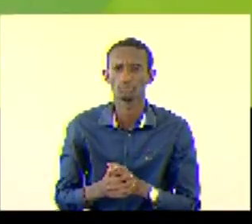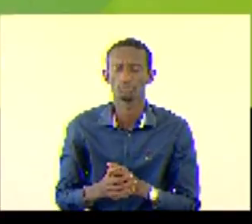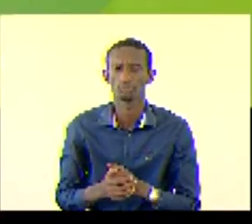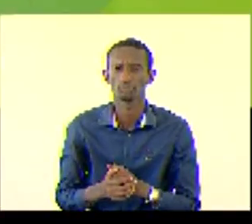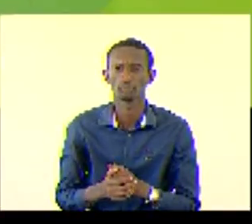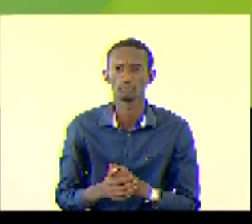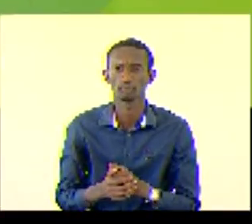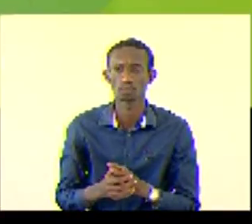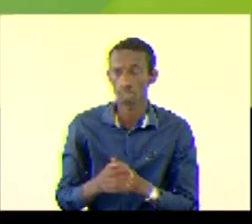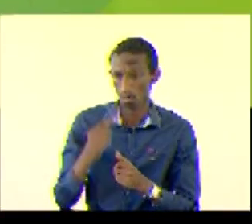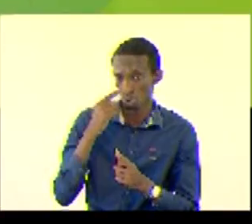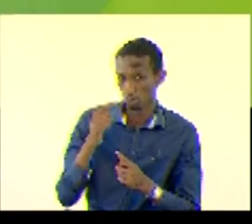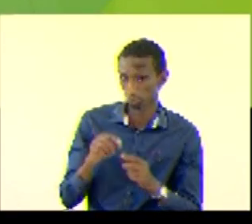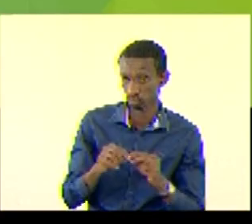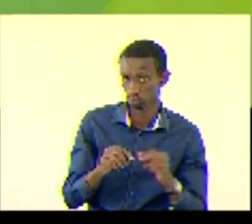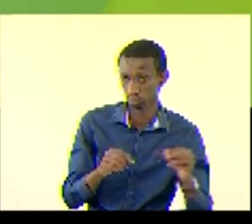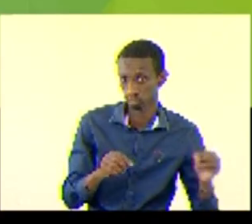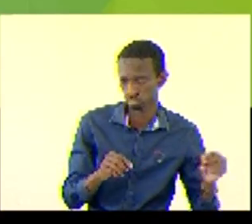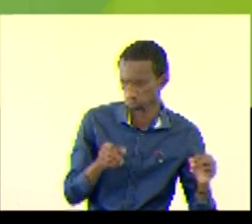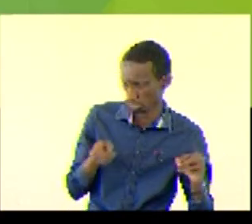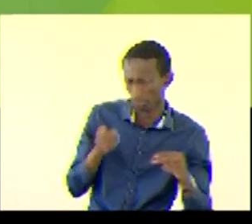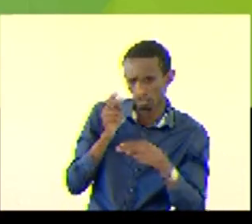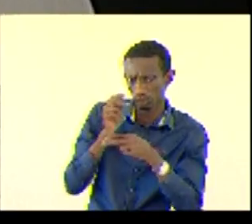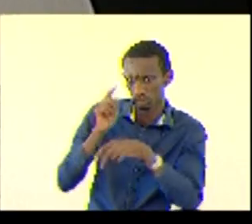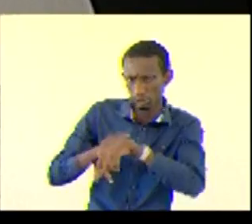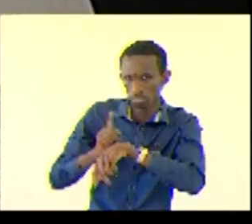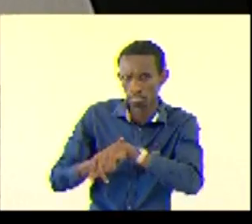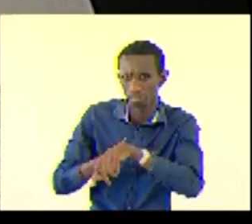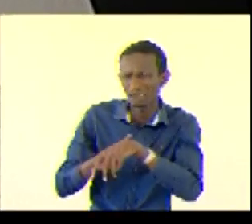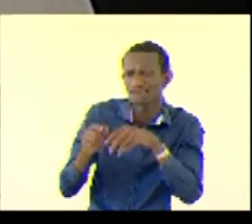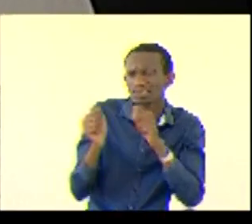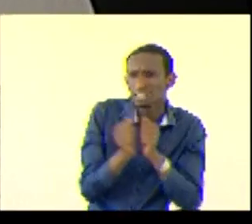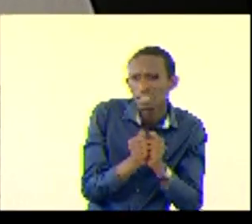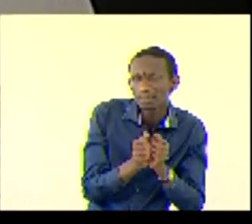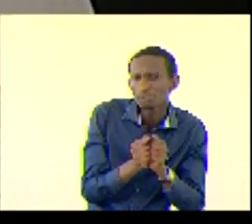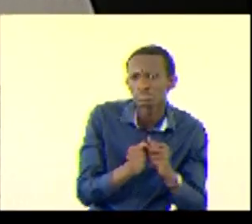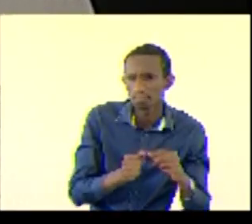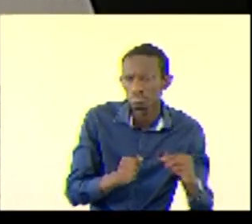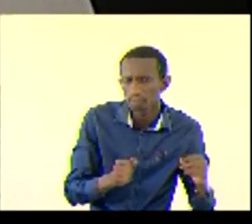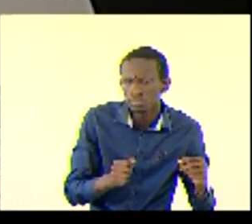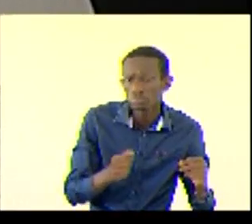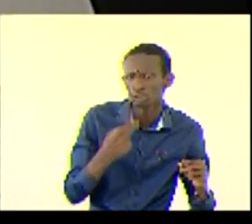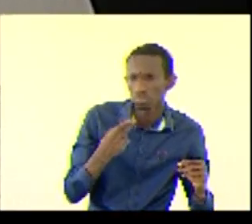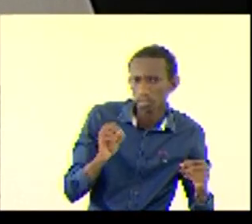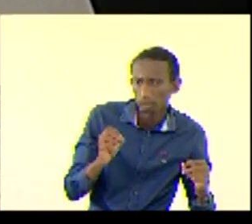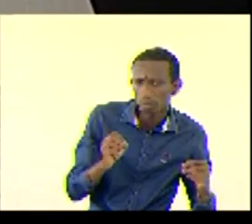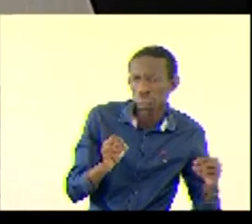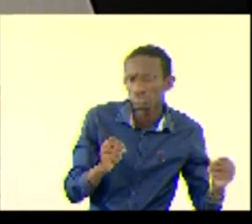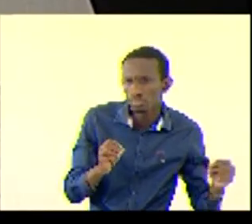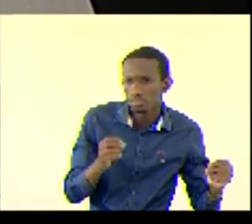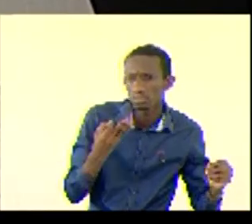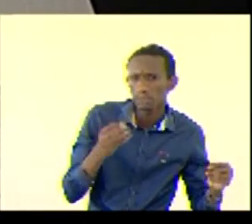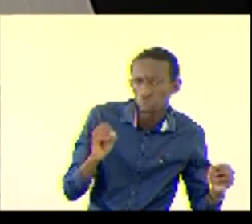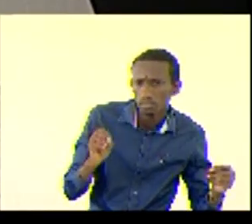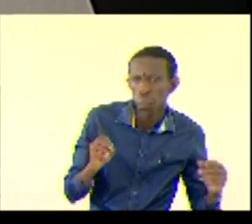there is time here. So we have 10, we have 20, this is 20, this is 30. So they said